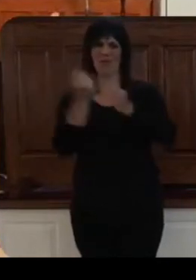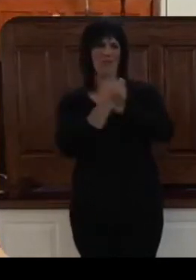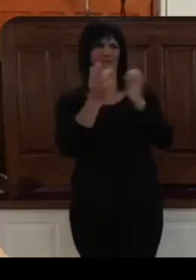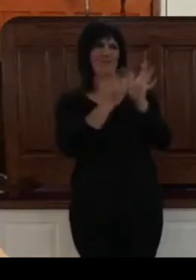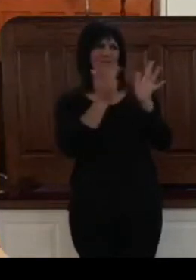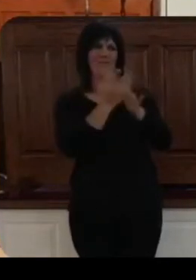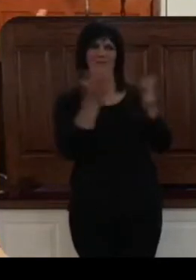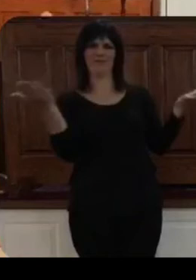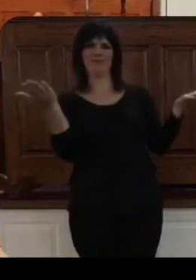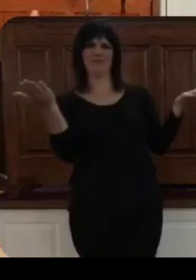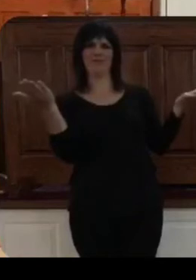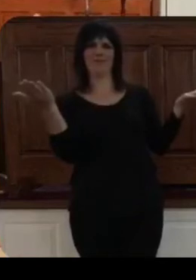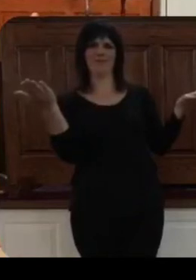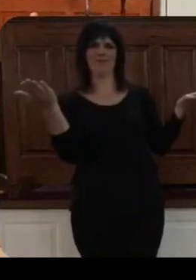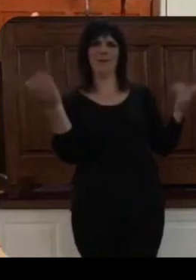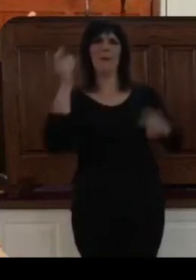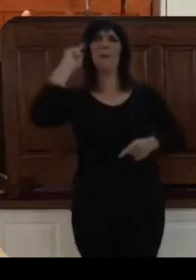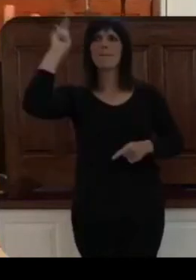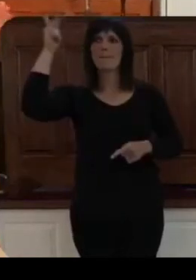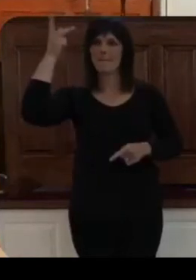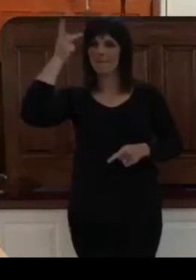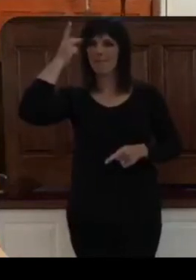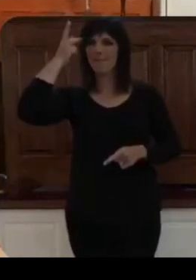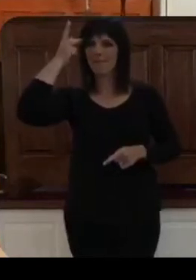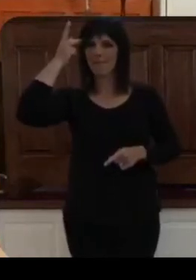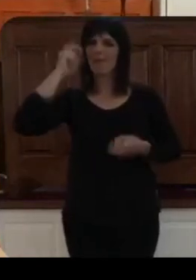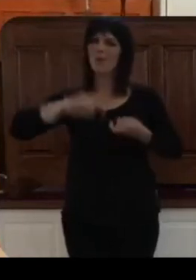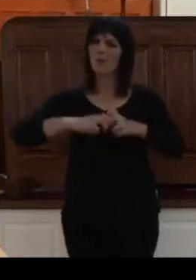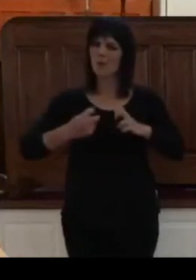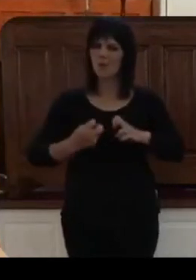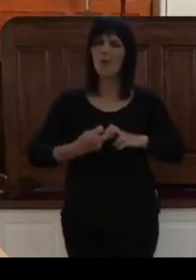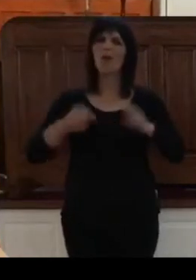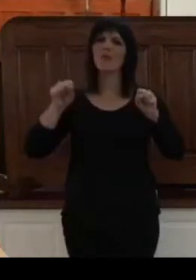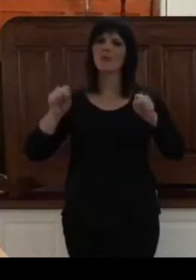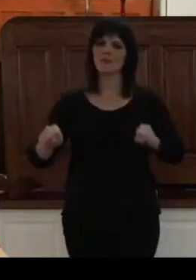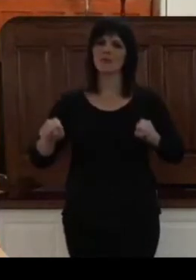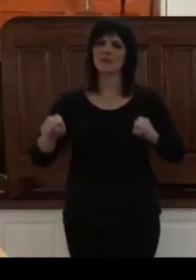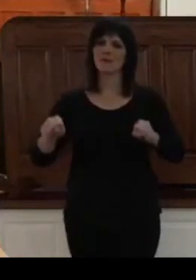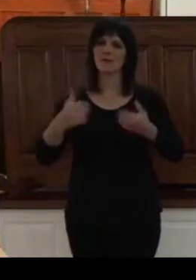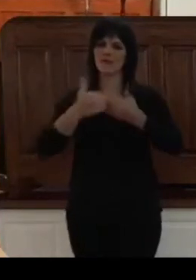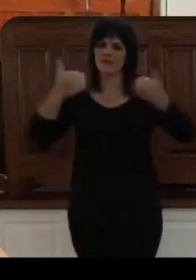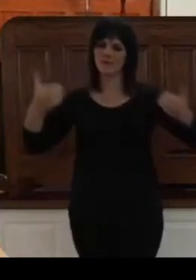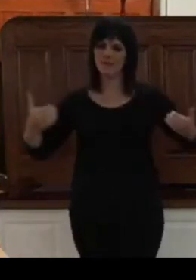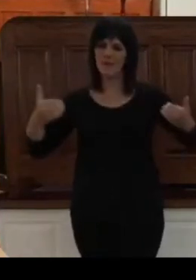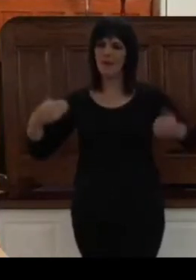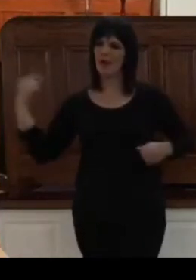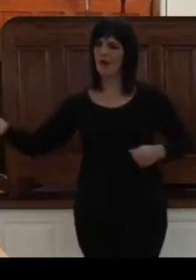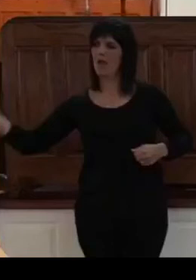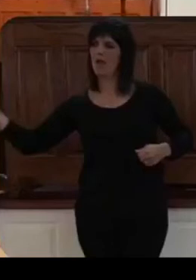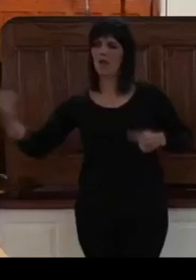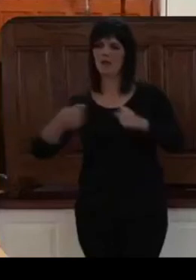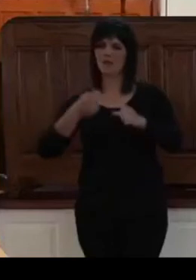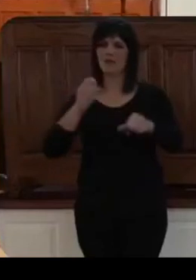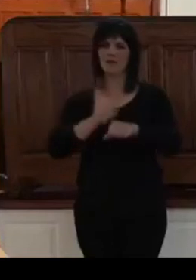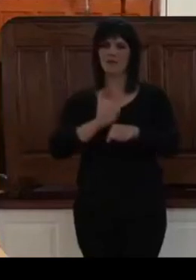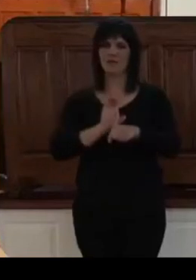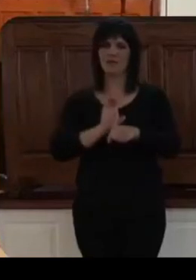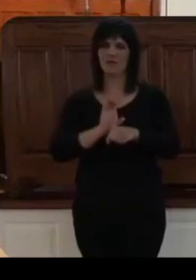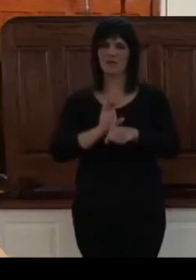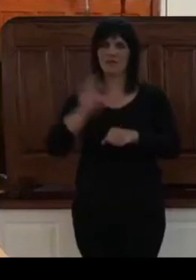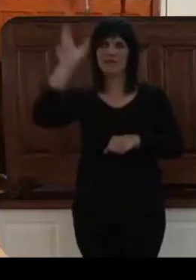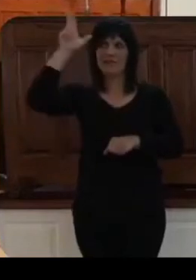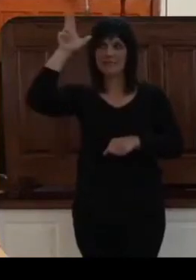like that. Political issues can isolate and separate people from the church. Can Satan use these things?